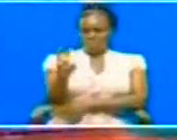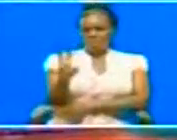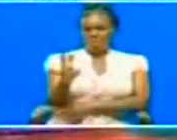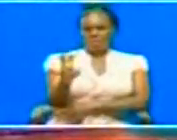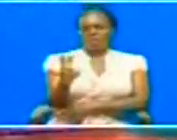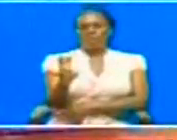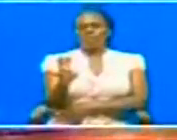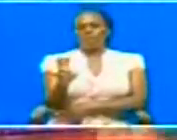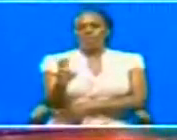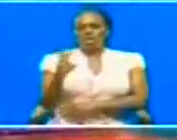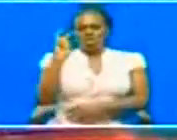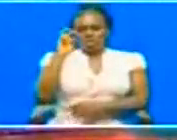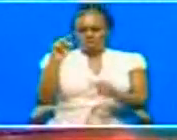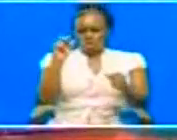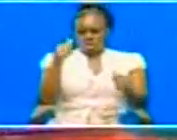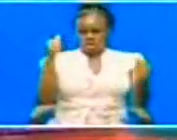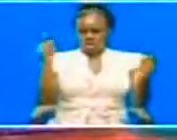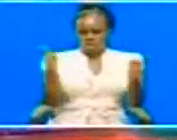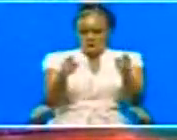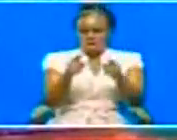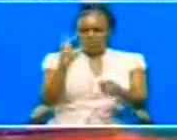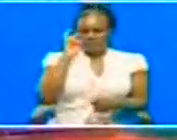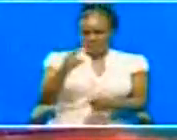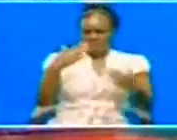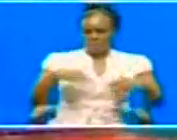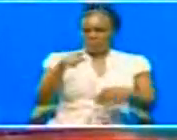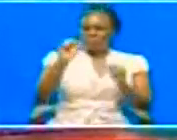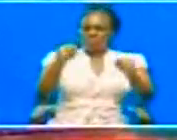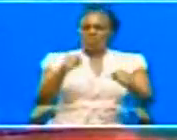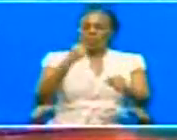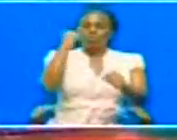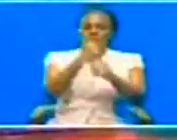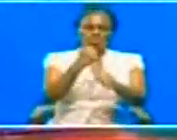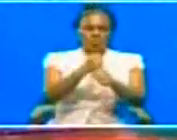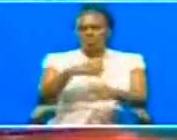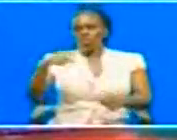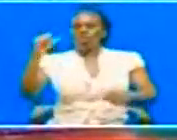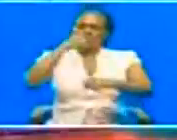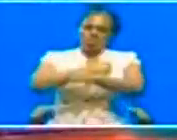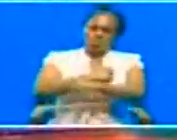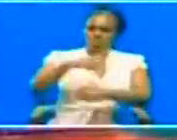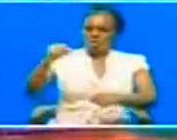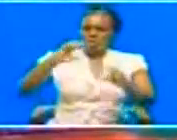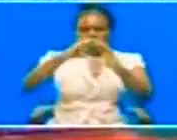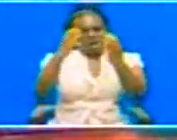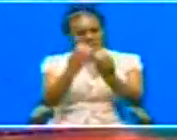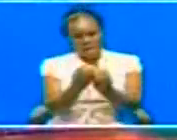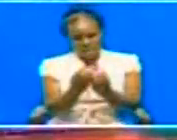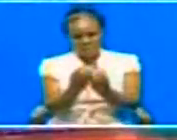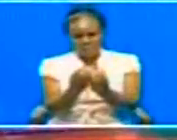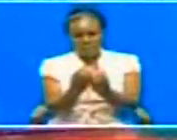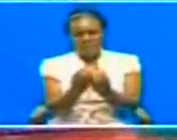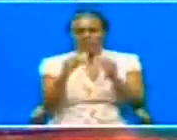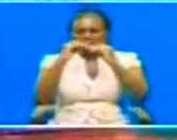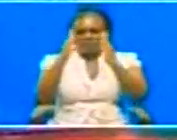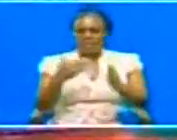Now, short-sighted people may not see far, but reading they can. They can do their school, they can go to the class. Yeah. You know, a sympathetic approach by the